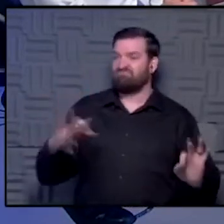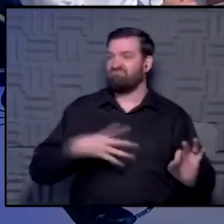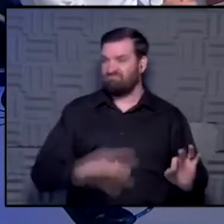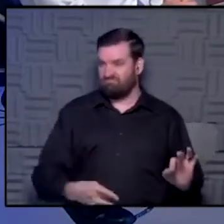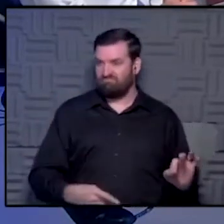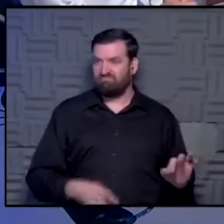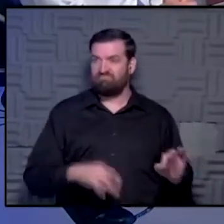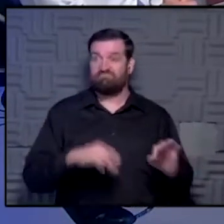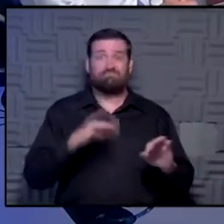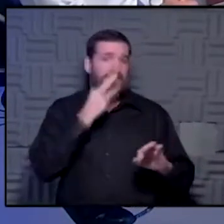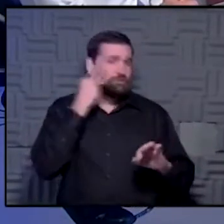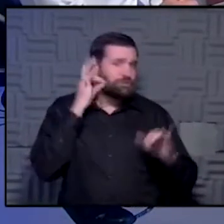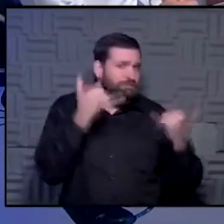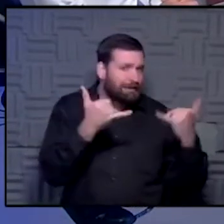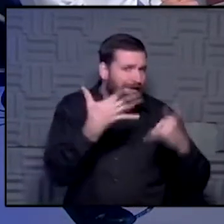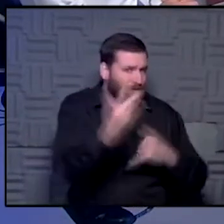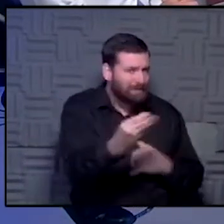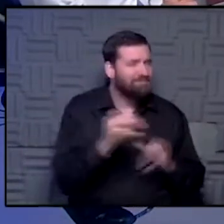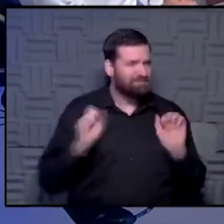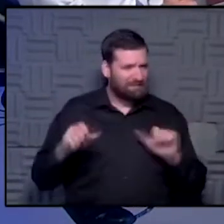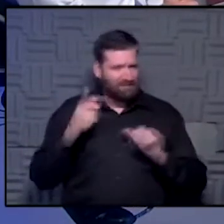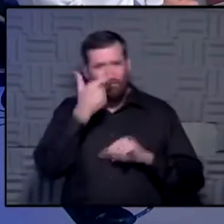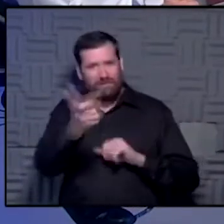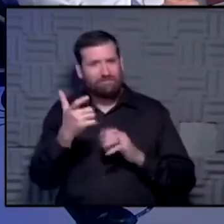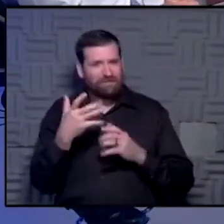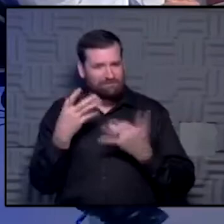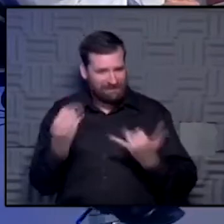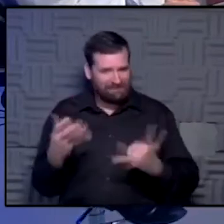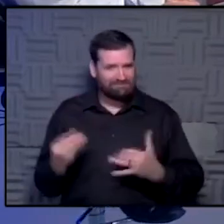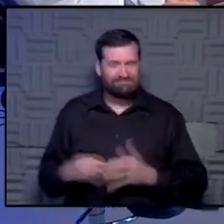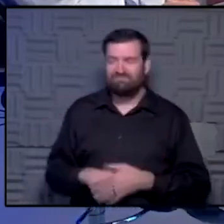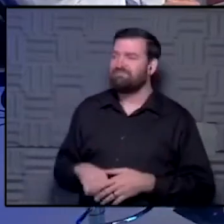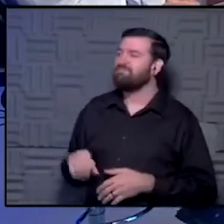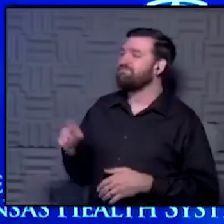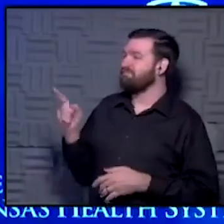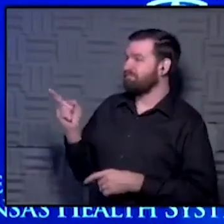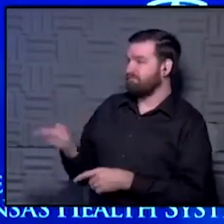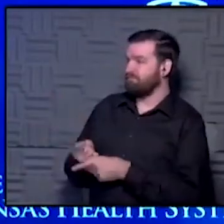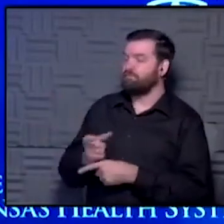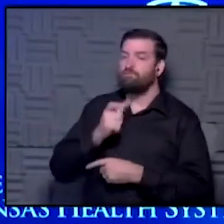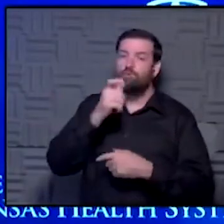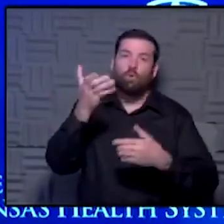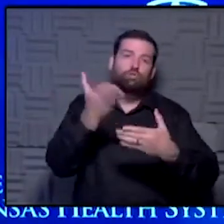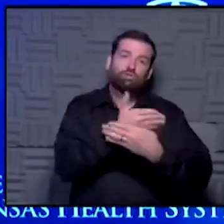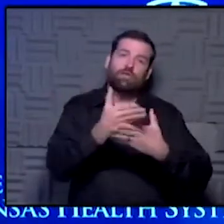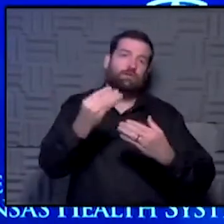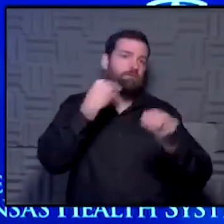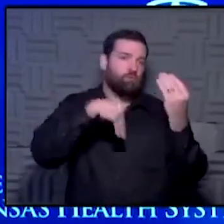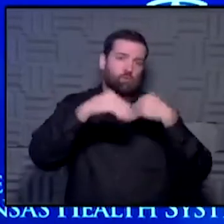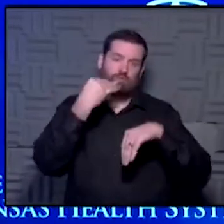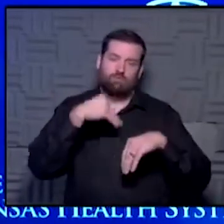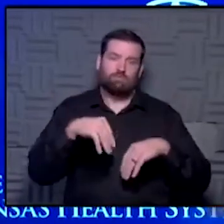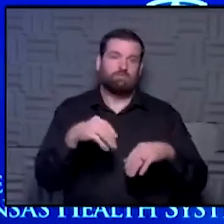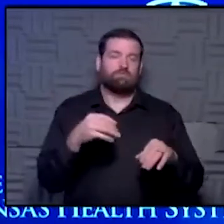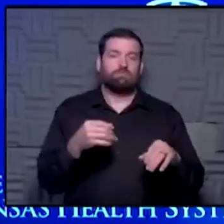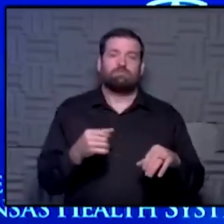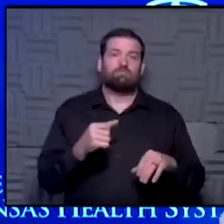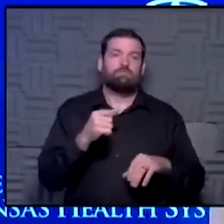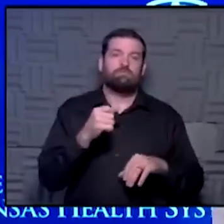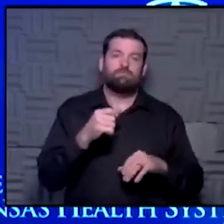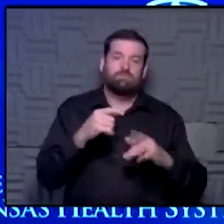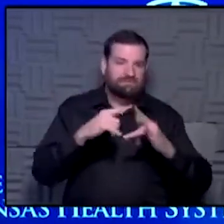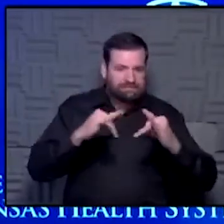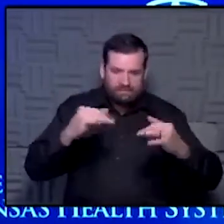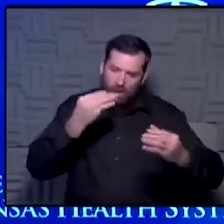that. The I Chiefs like play that. outdoors. You can watch it outdoors. They do play out. That's good. Don't share the food, right? Make sure you're not all over the